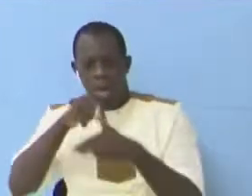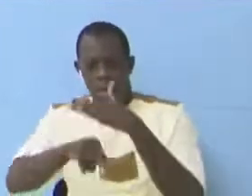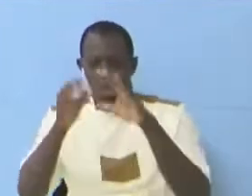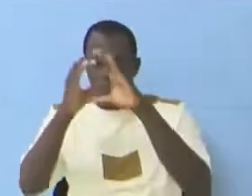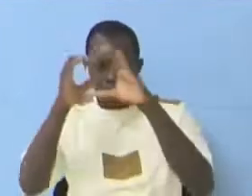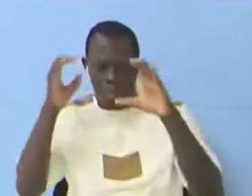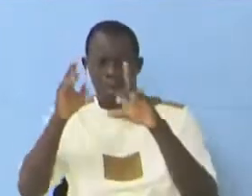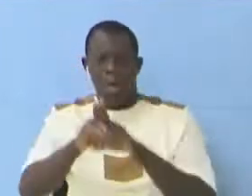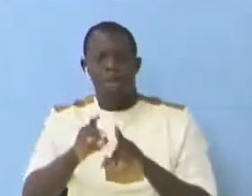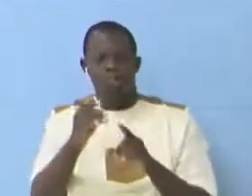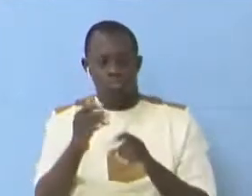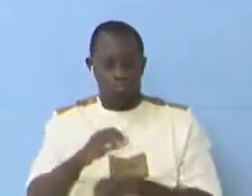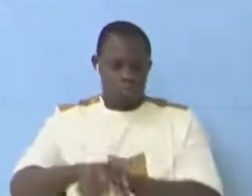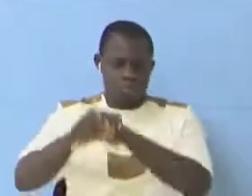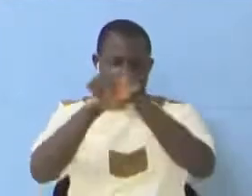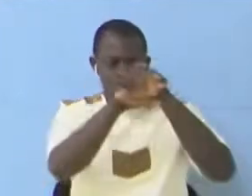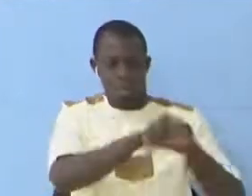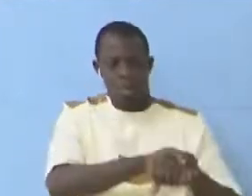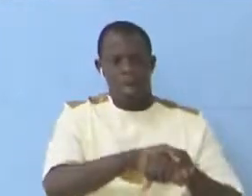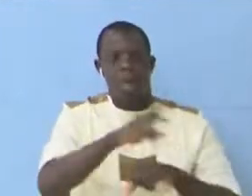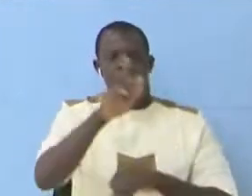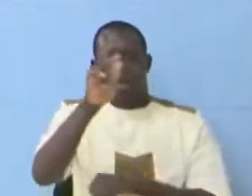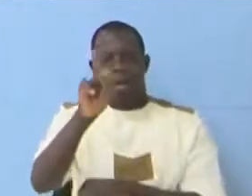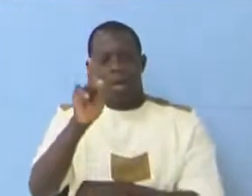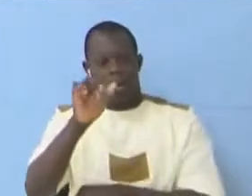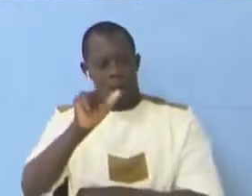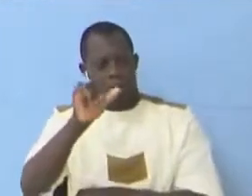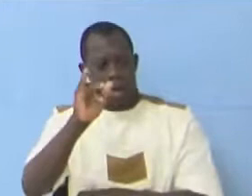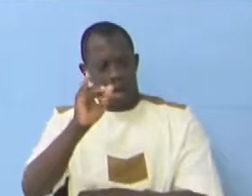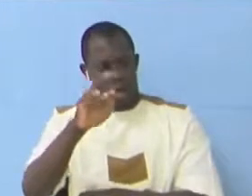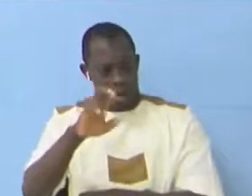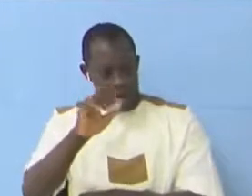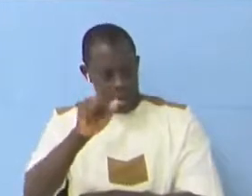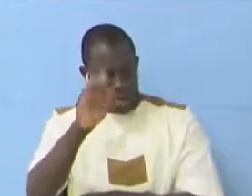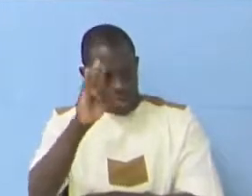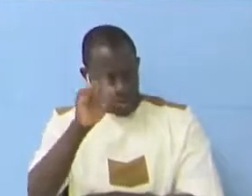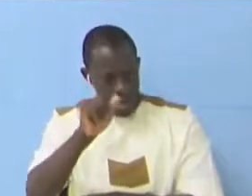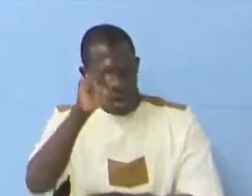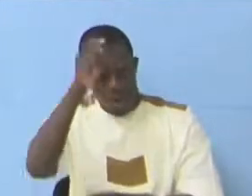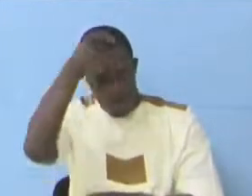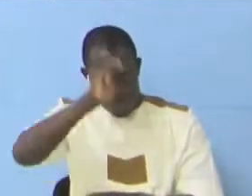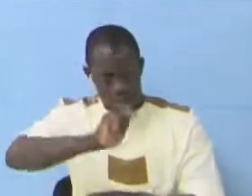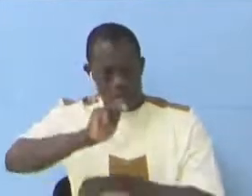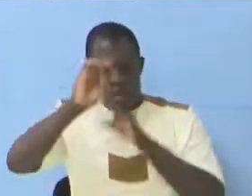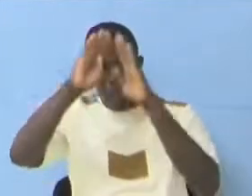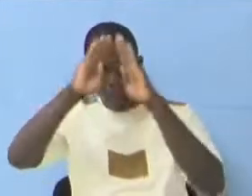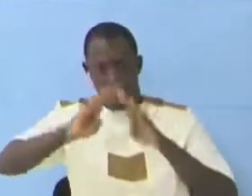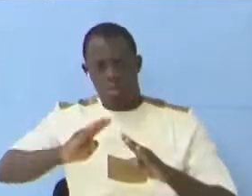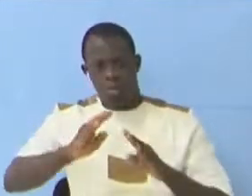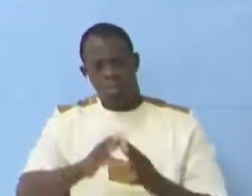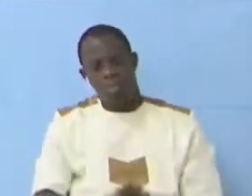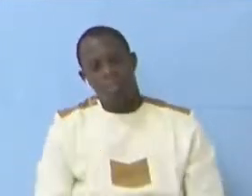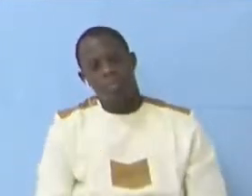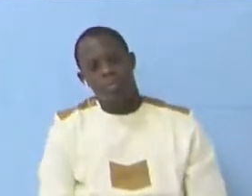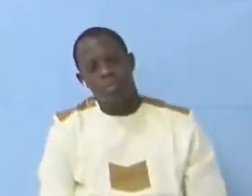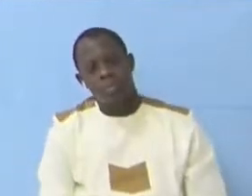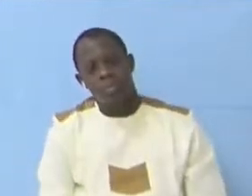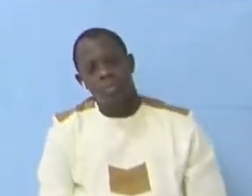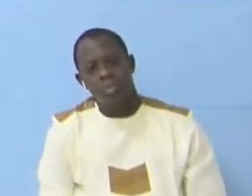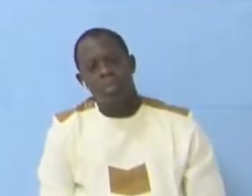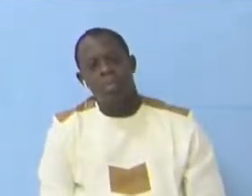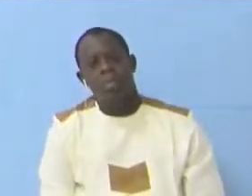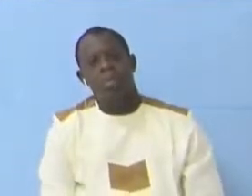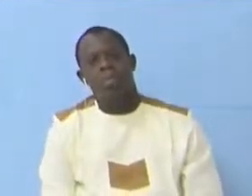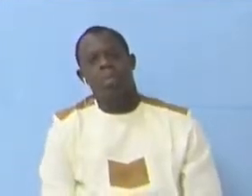nit ñoo xam ne nii ñu ngi ñëwee boori Bara di leen ay indi nag mooy soldaari manduwaar yi jël leen yóbbu leen boori Kairaba